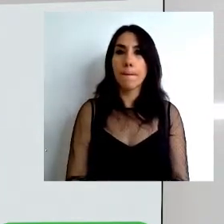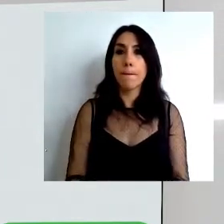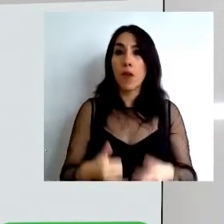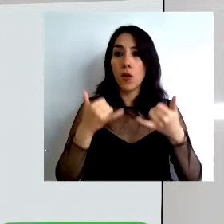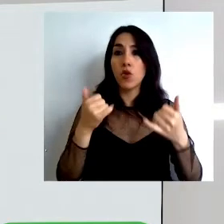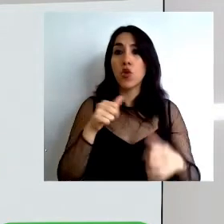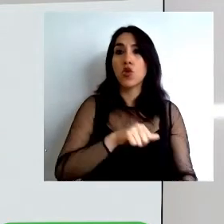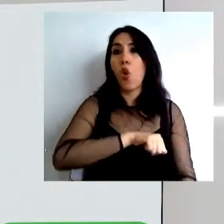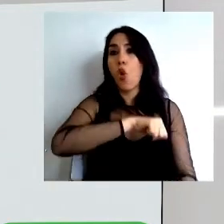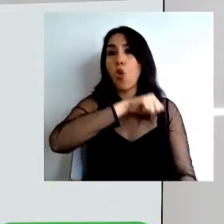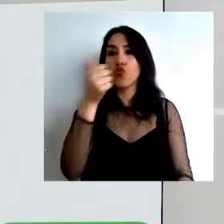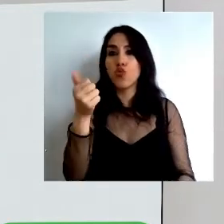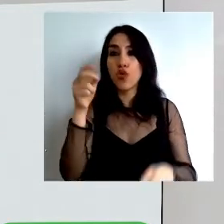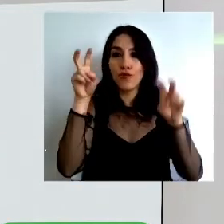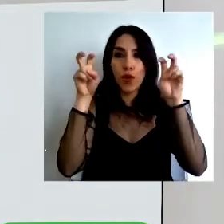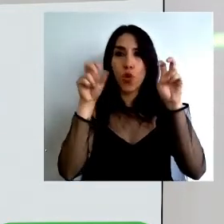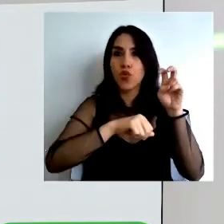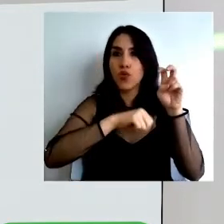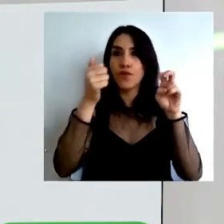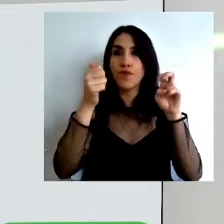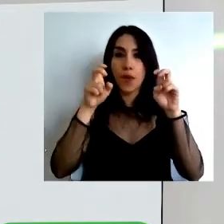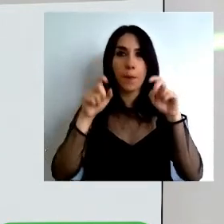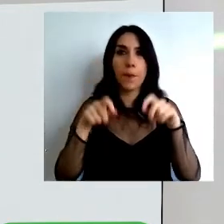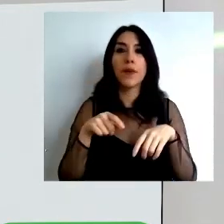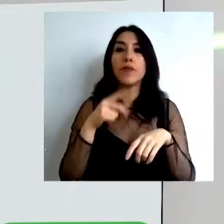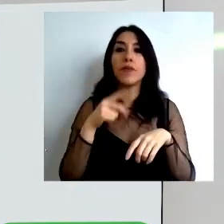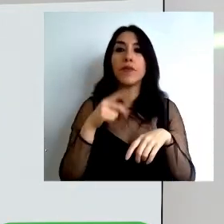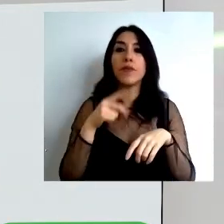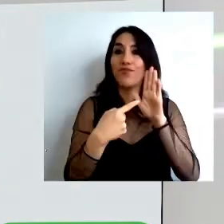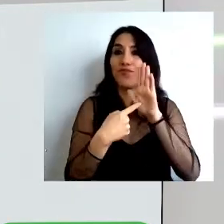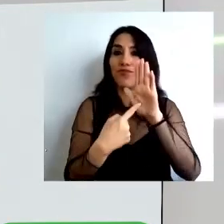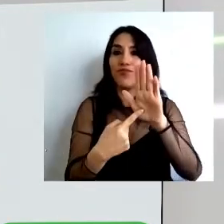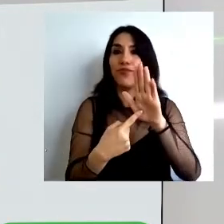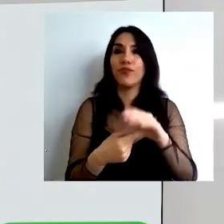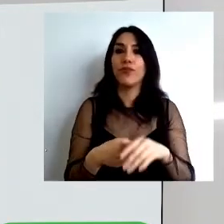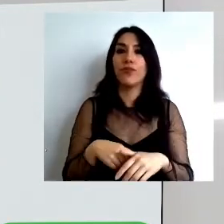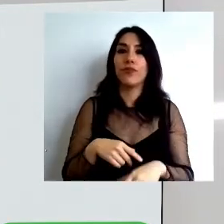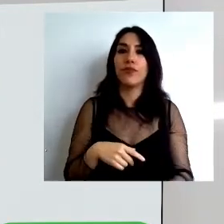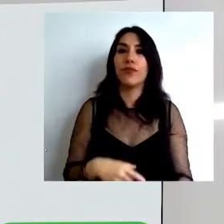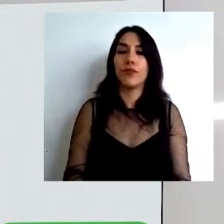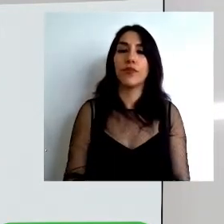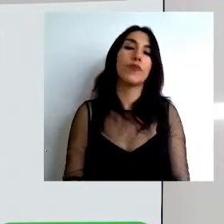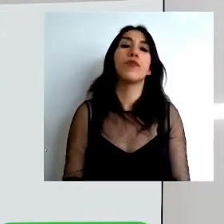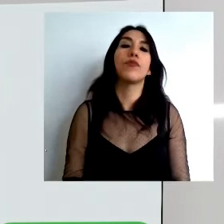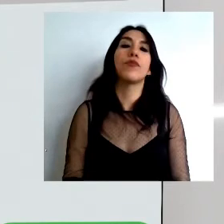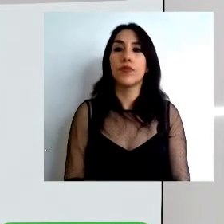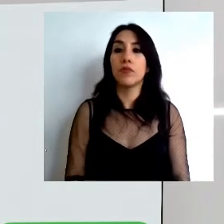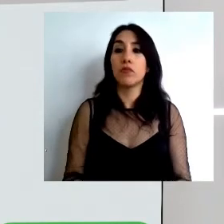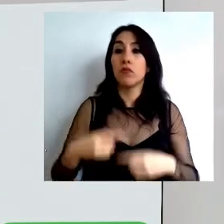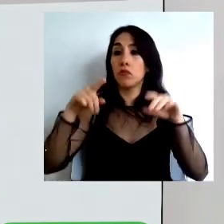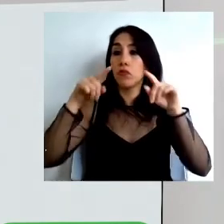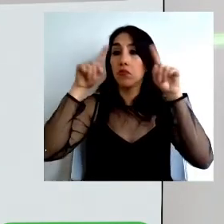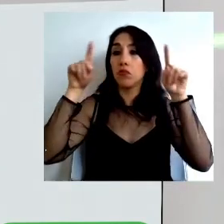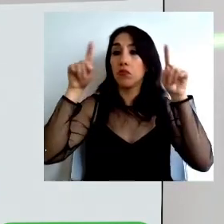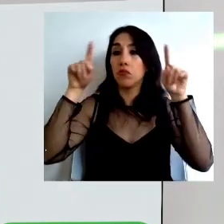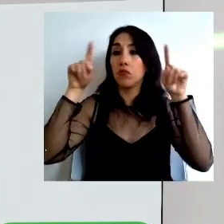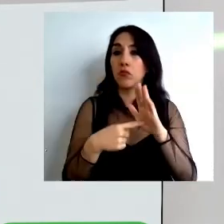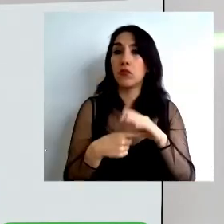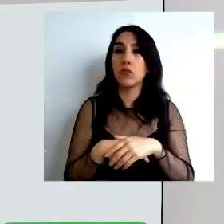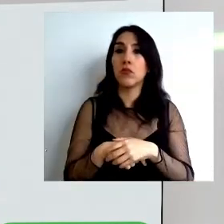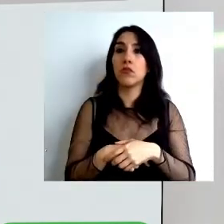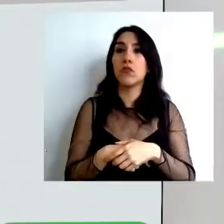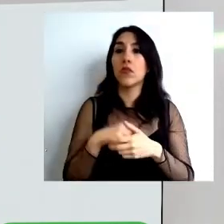successful medical treatment hospital that started in India and grew organically. They opened